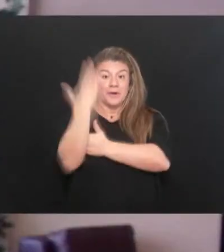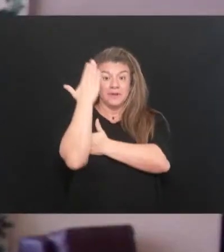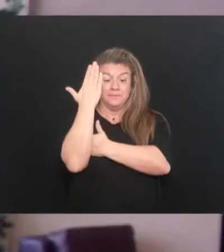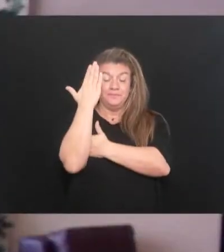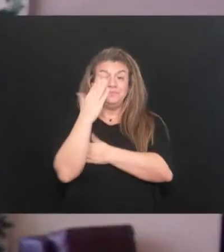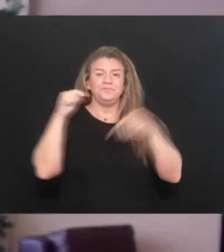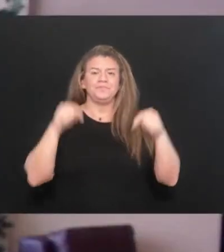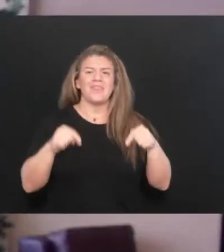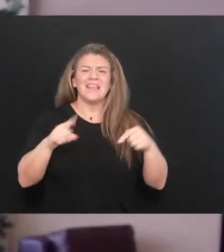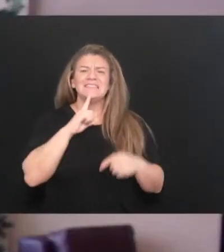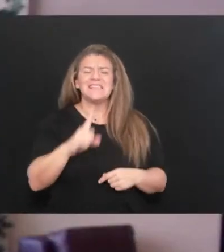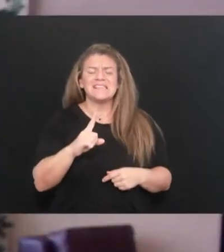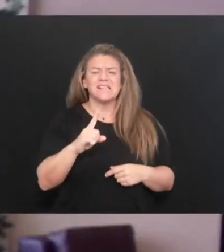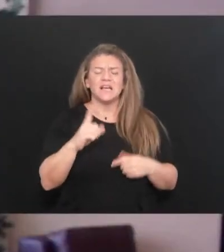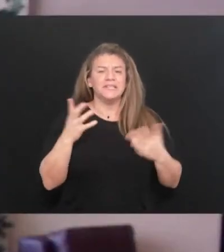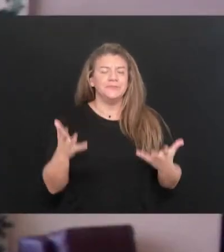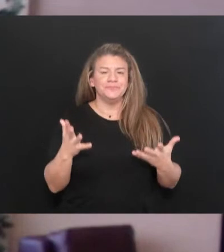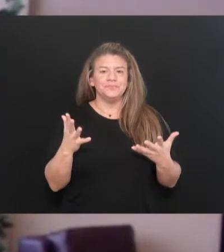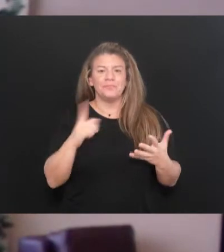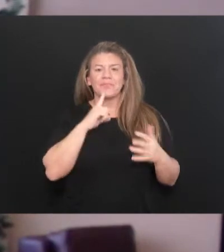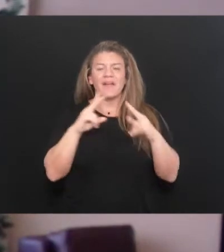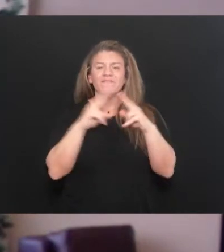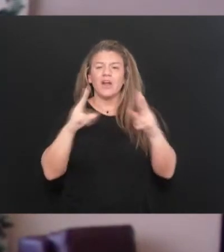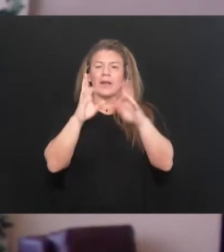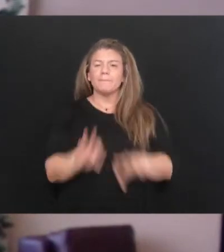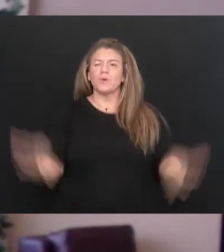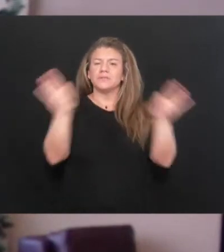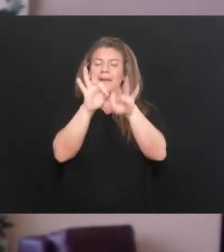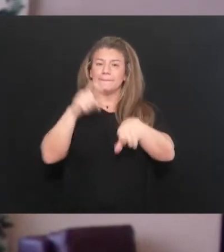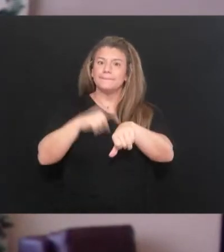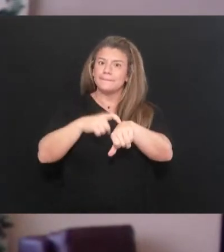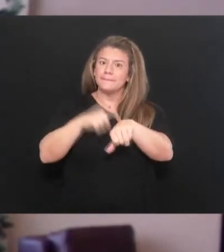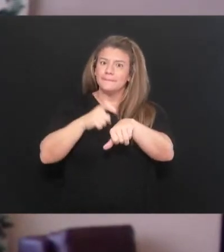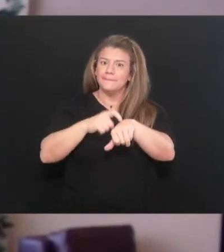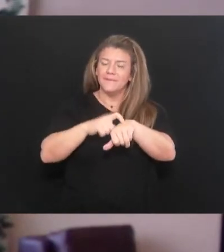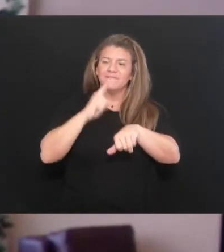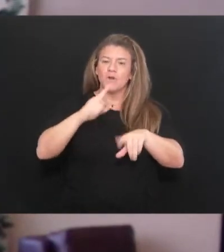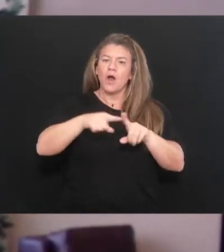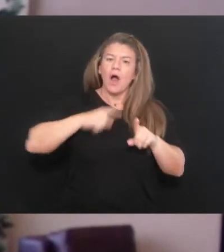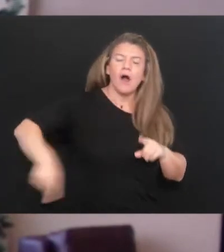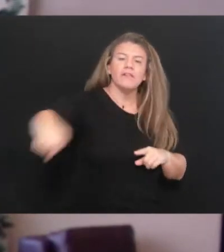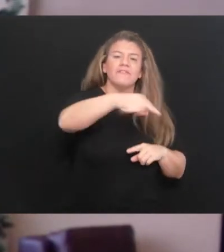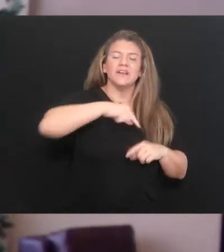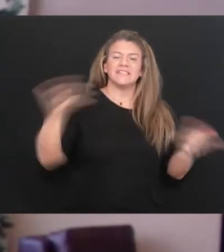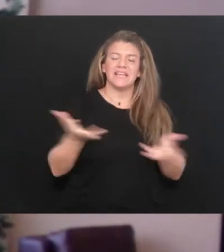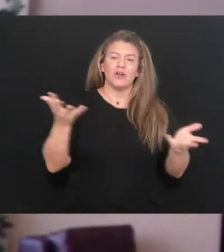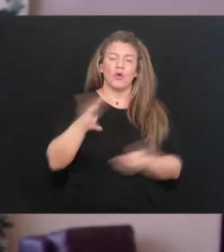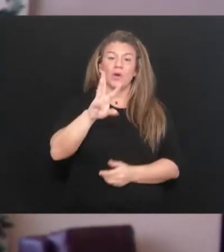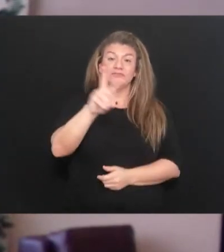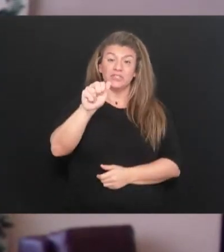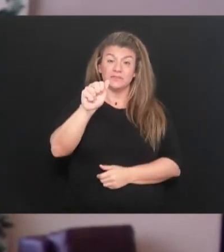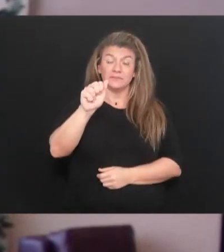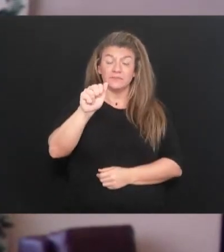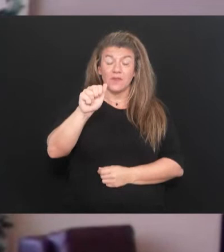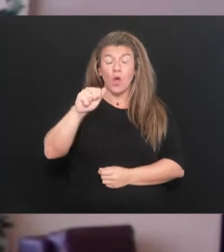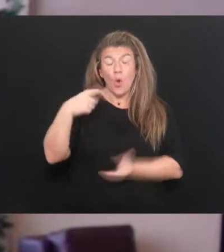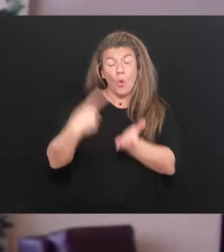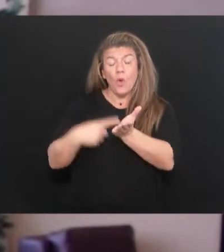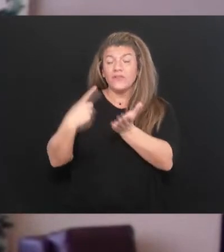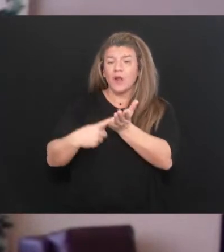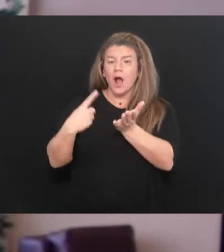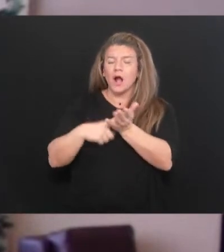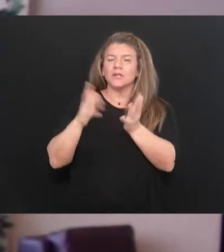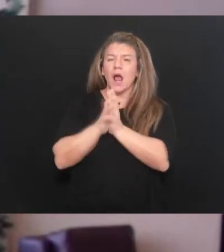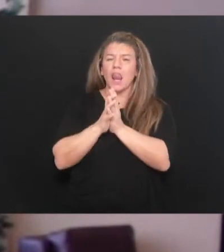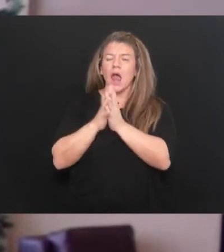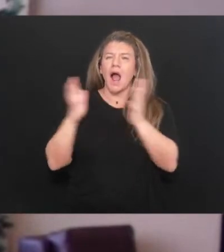know, this is a very important time for all of us here in West Virginia. We've talked a lot in